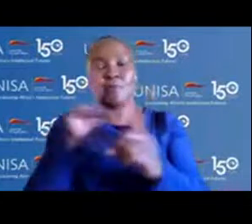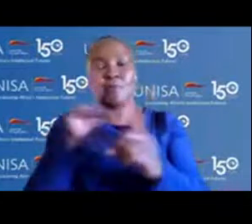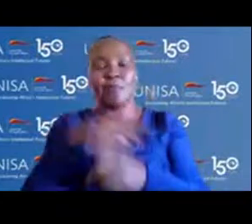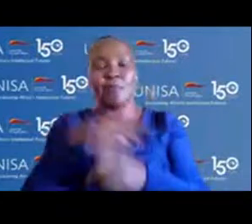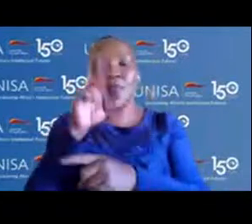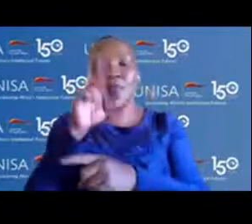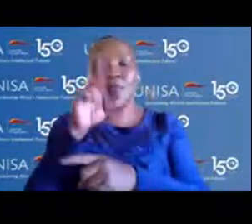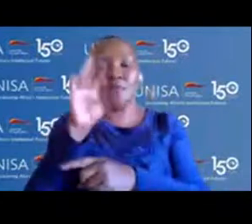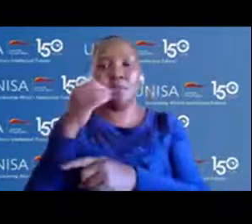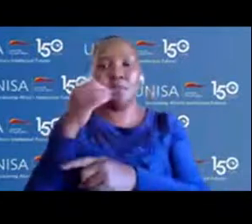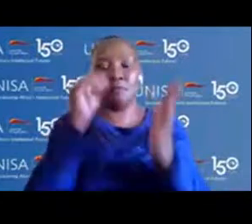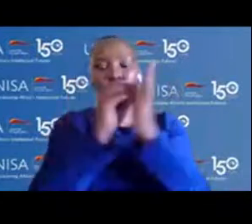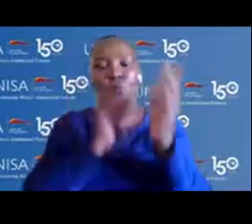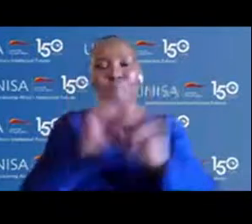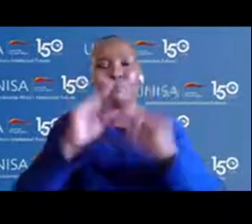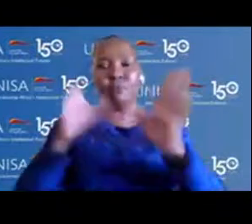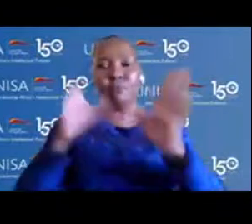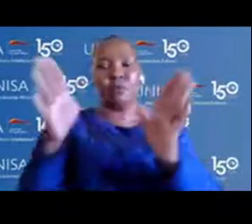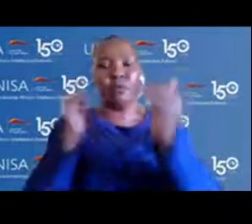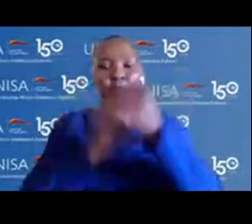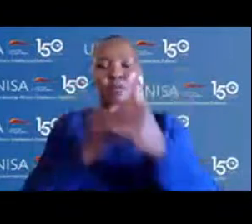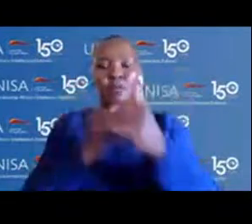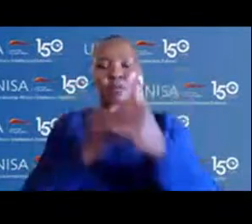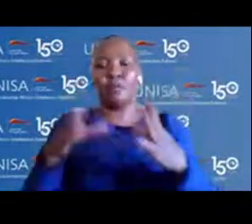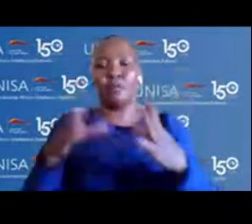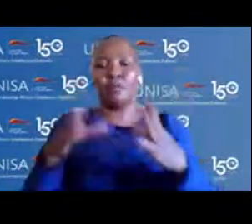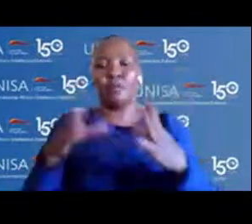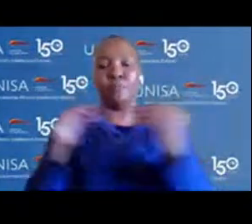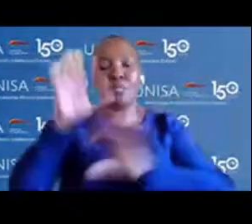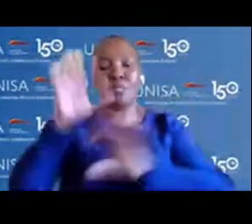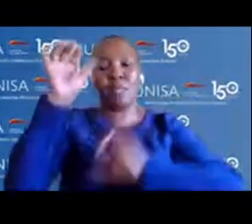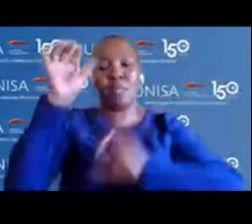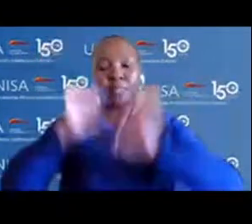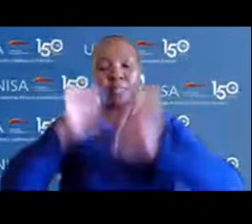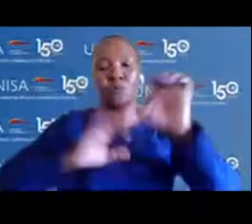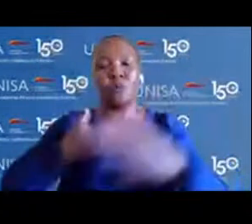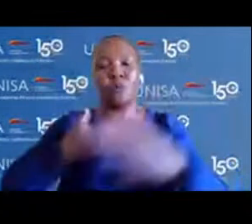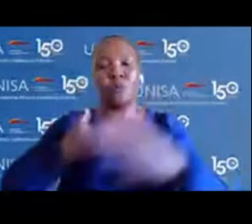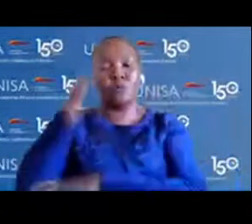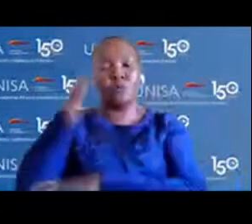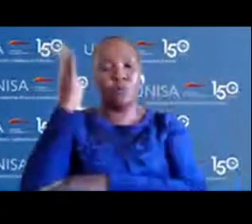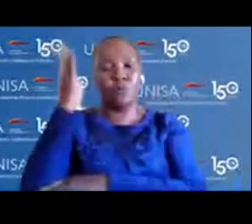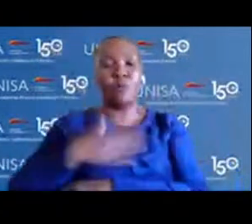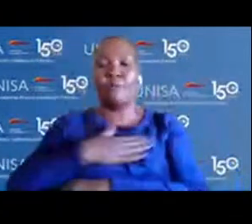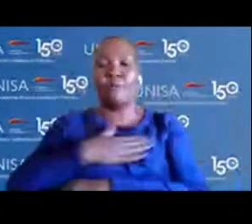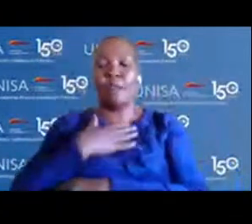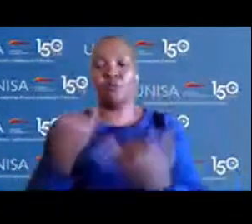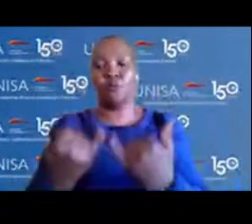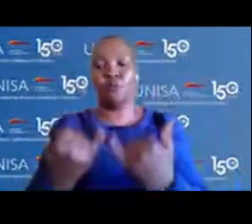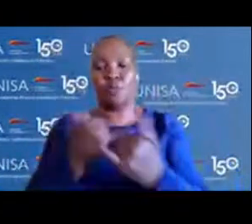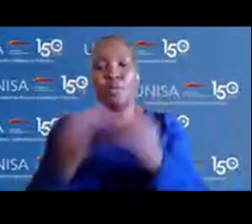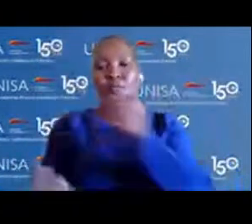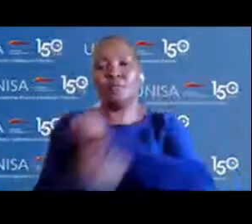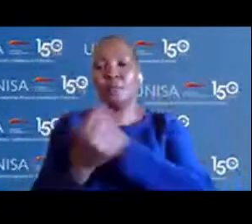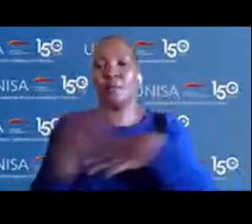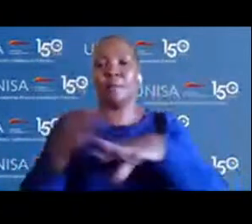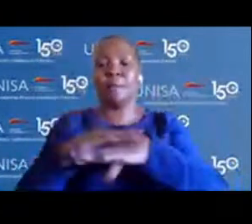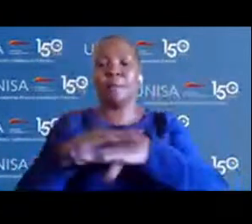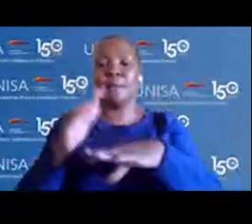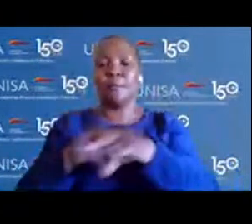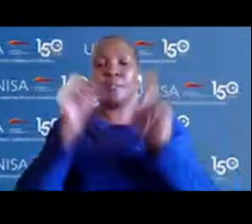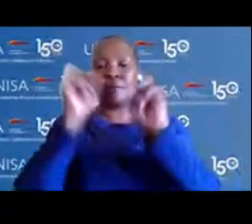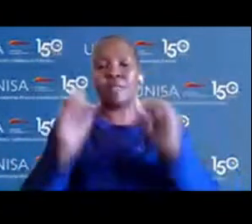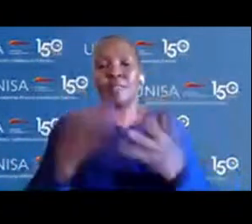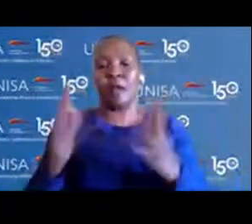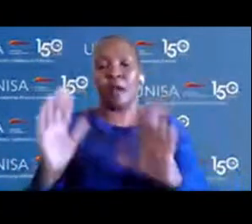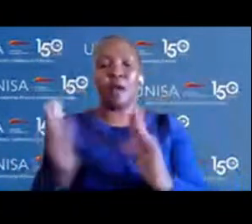chat. Please complete the post assessment. We'd like to know what you felt about today's session, but more specifically, how we